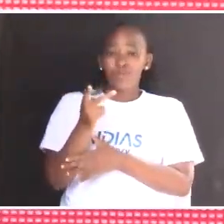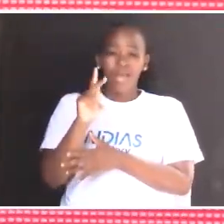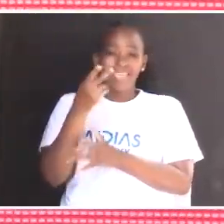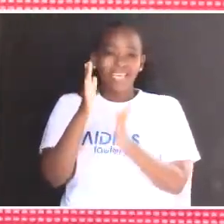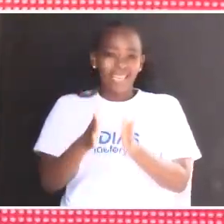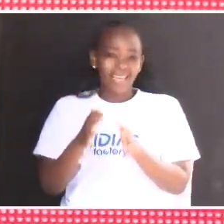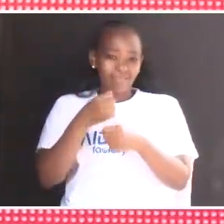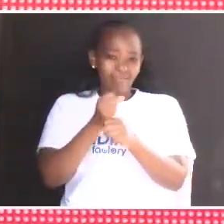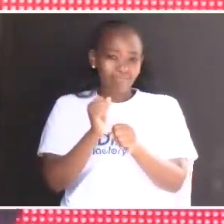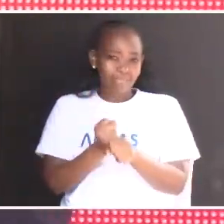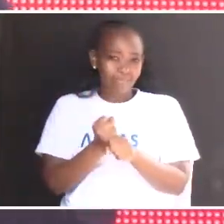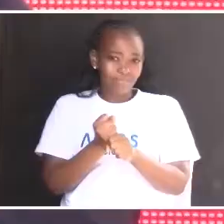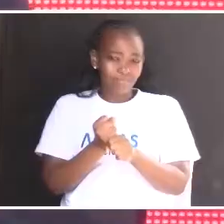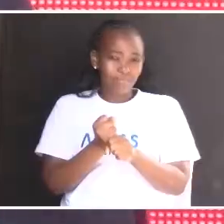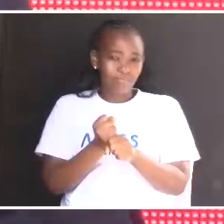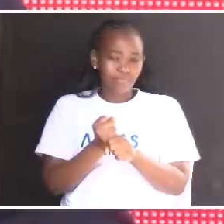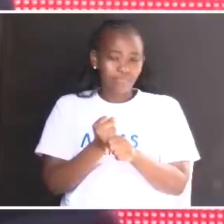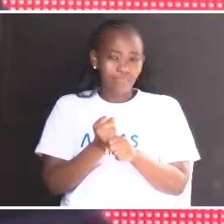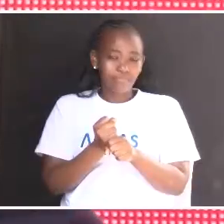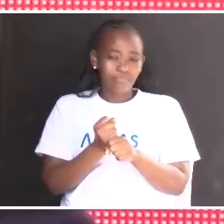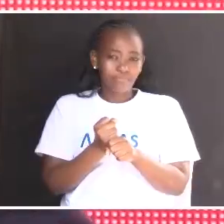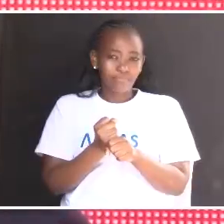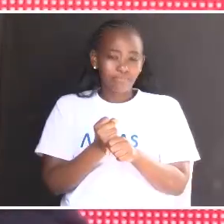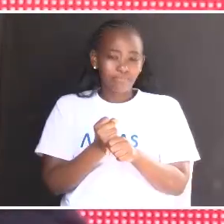to create a